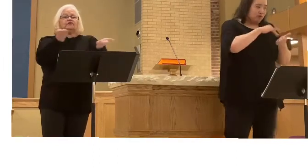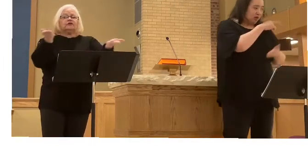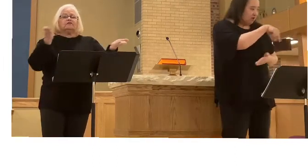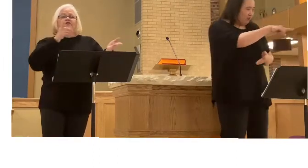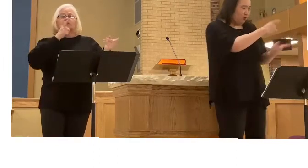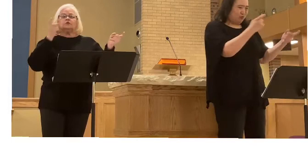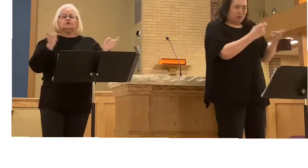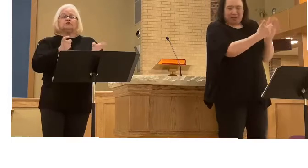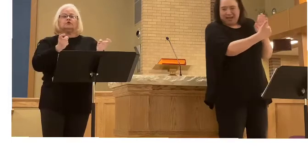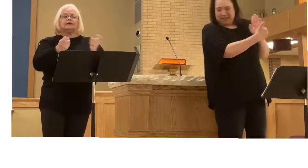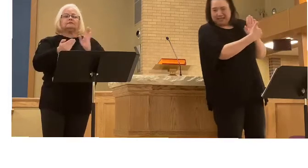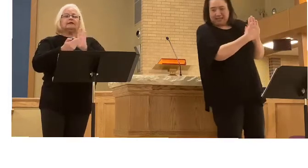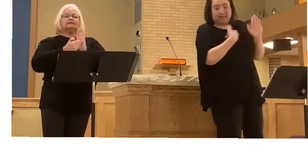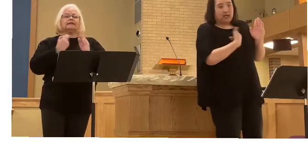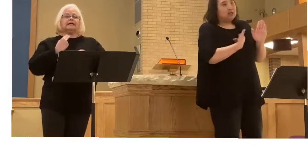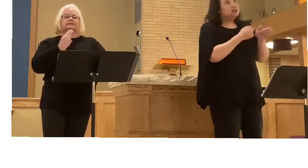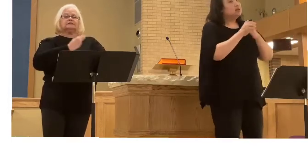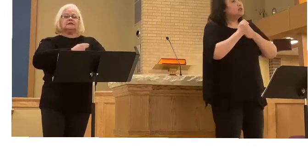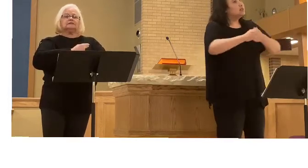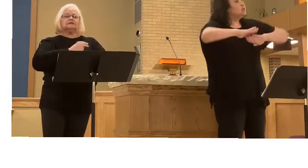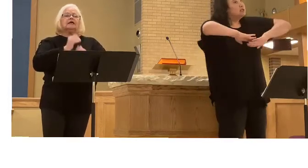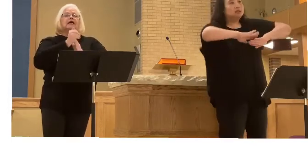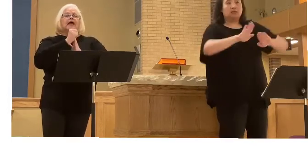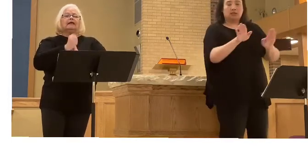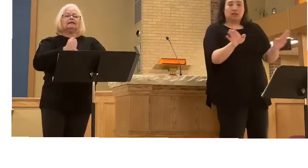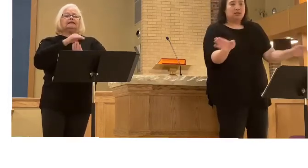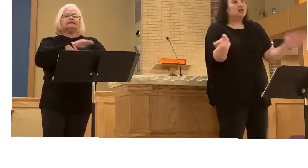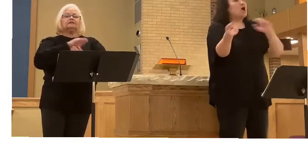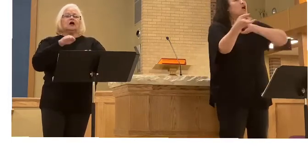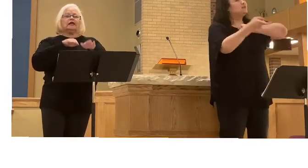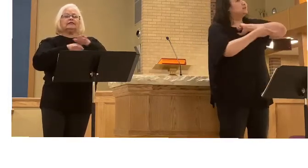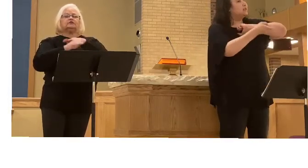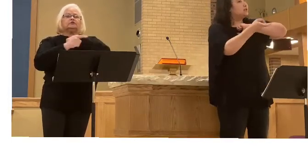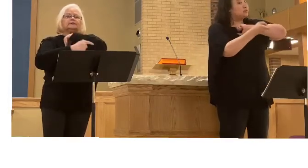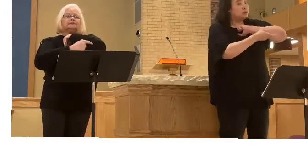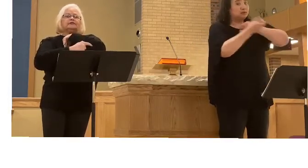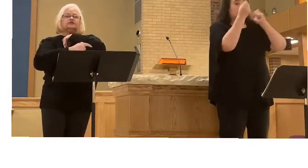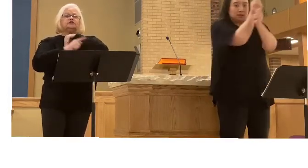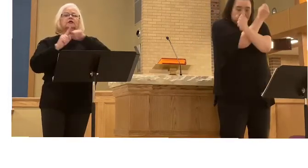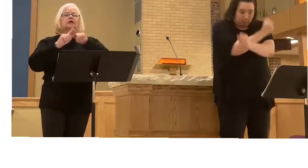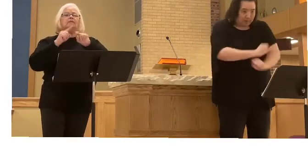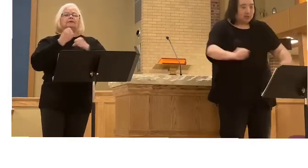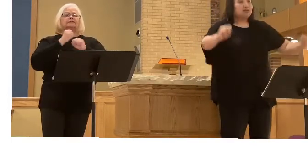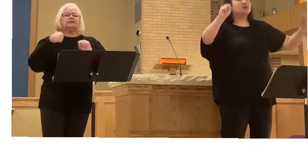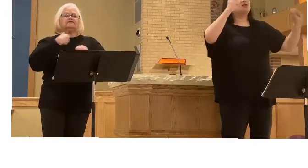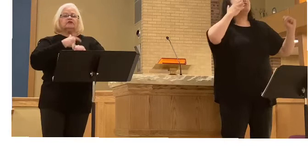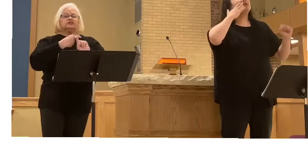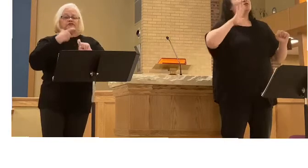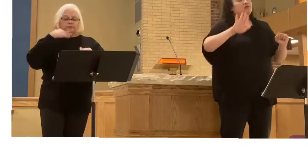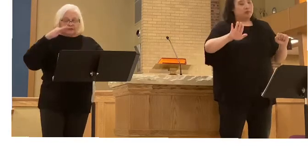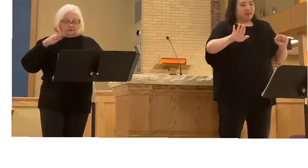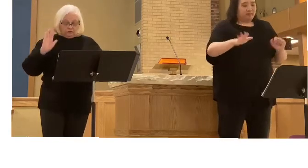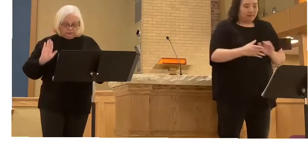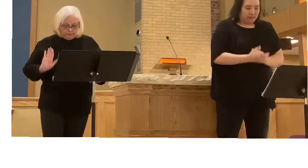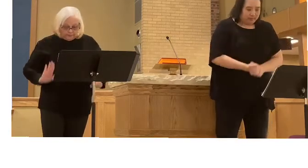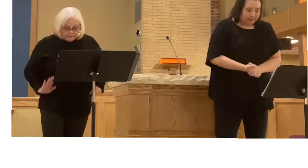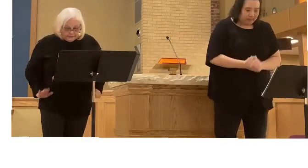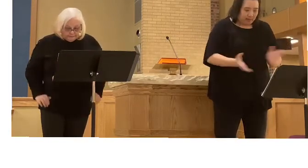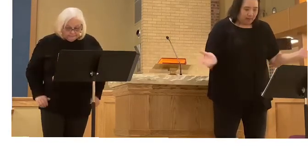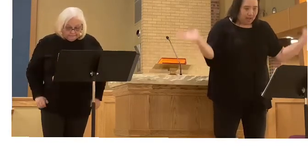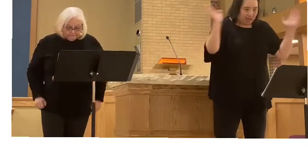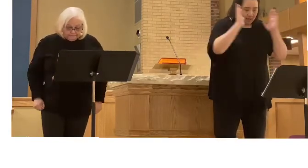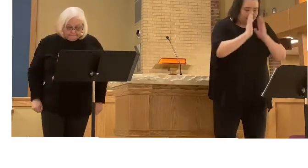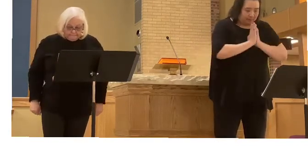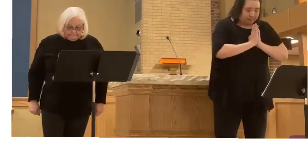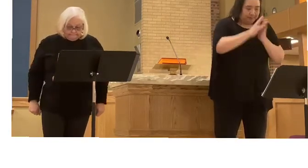we forgive those who trespass against us. And lead us not into temptation, but deliver us from evil.